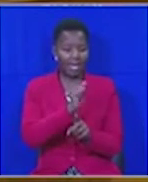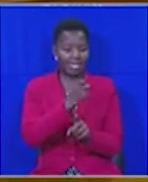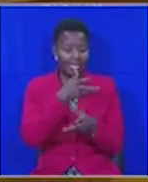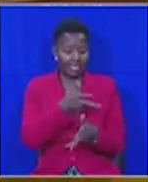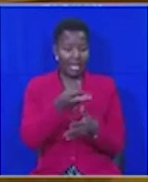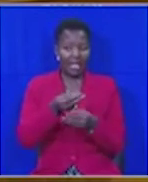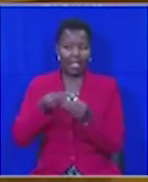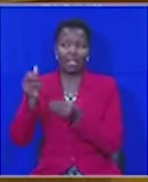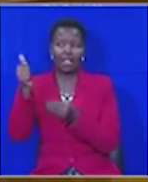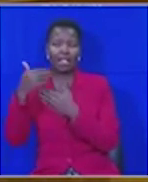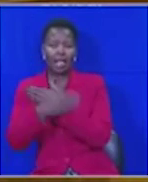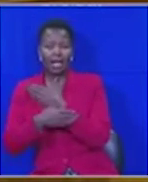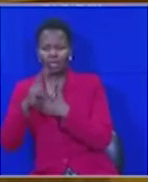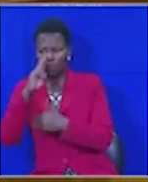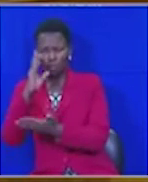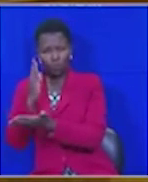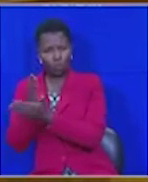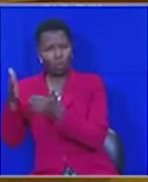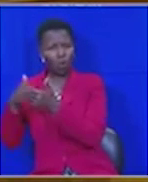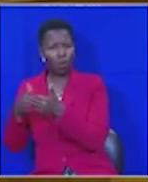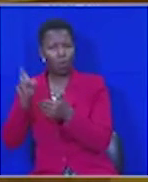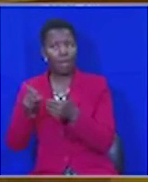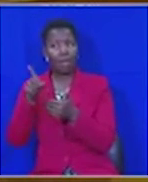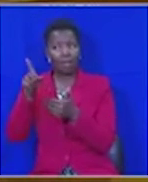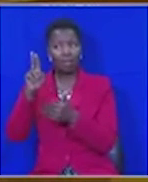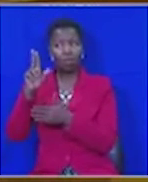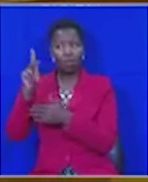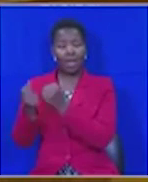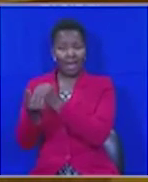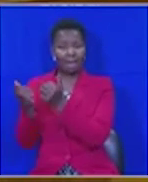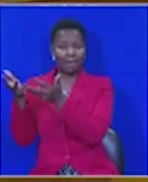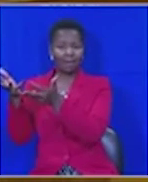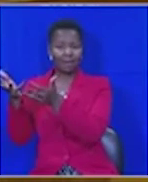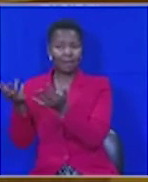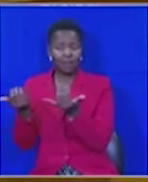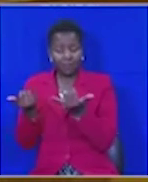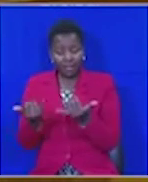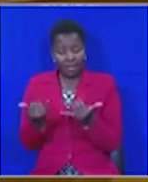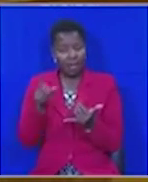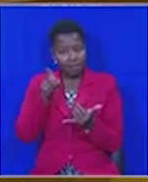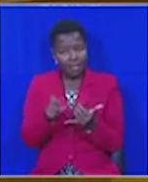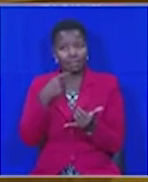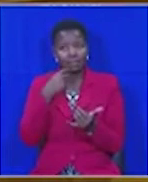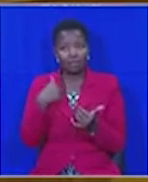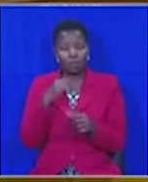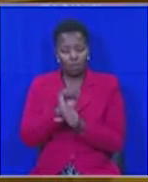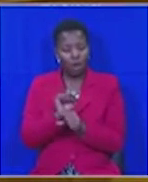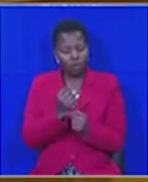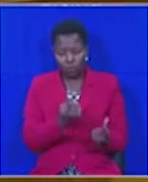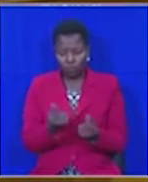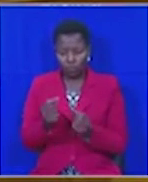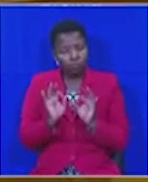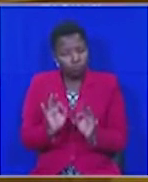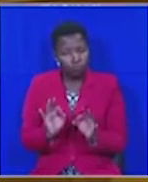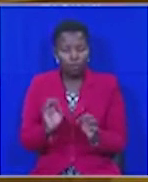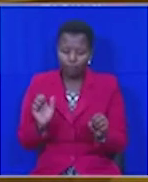called territories of the UK and other countries, so that we can actually do the work that we have to do with